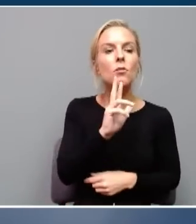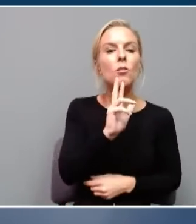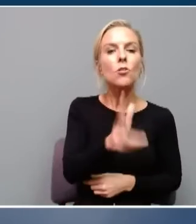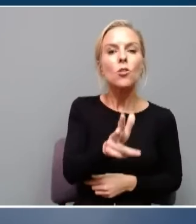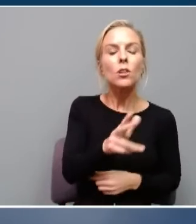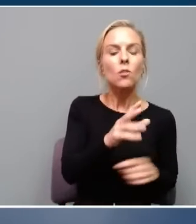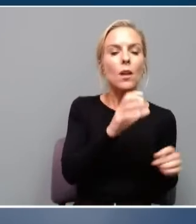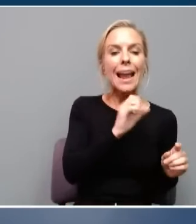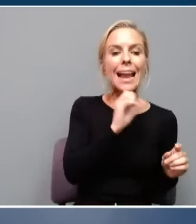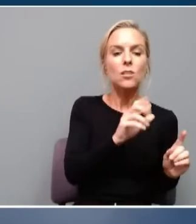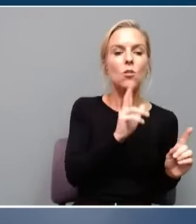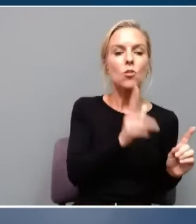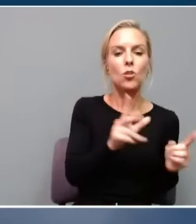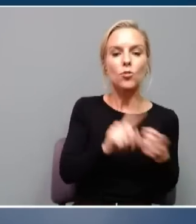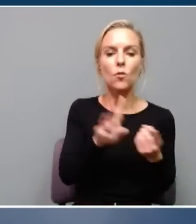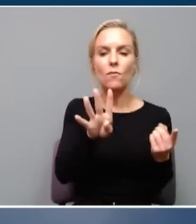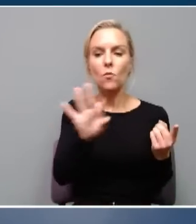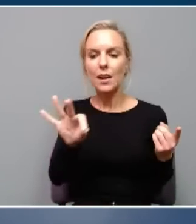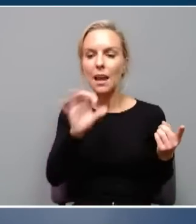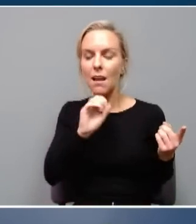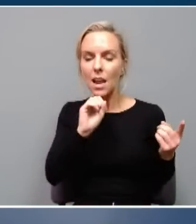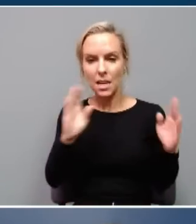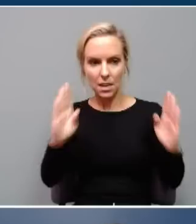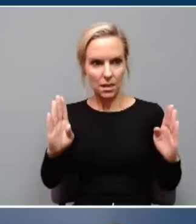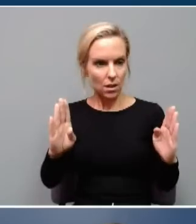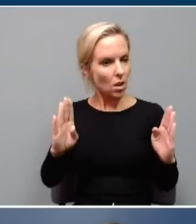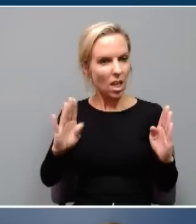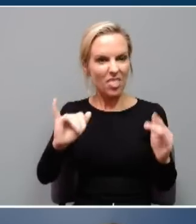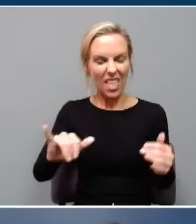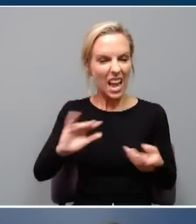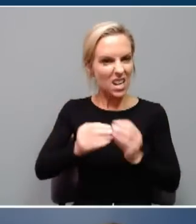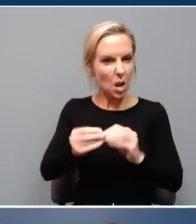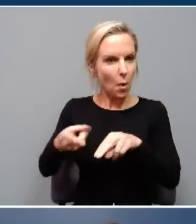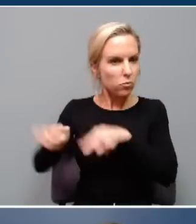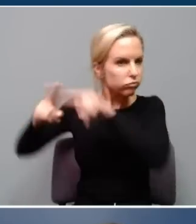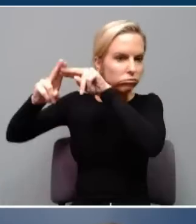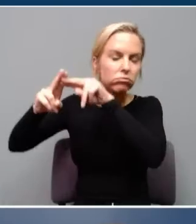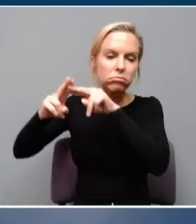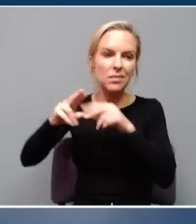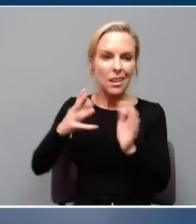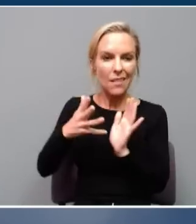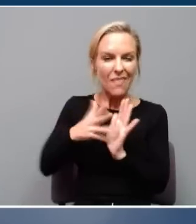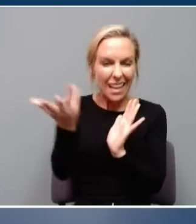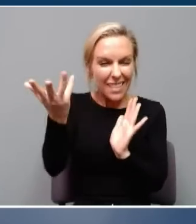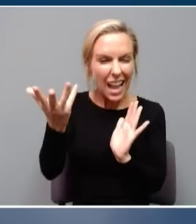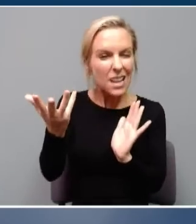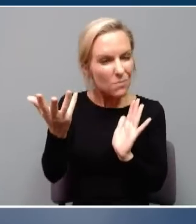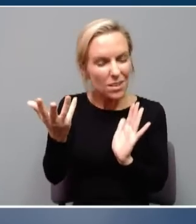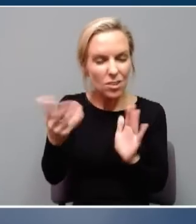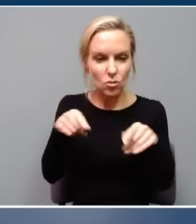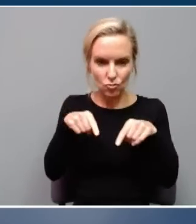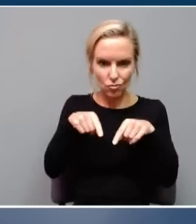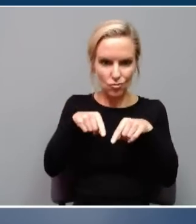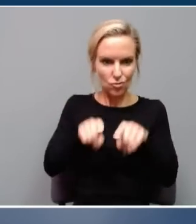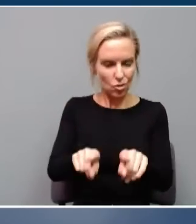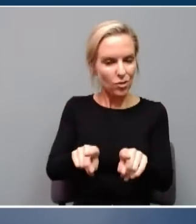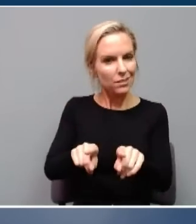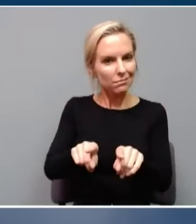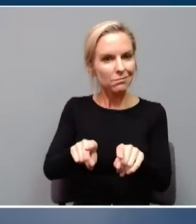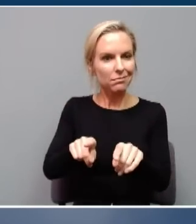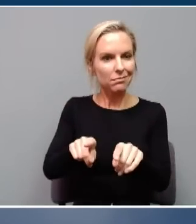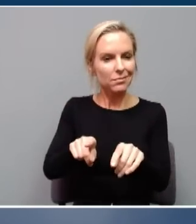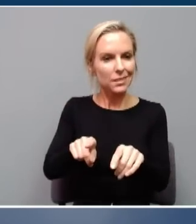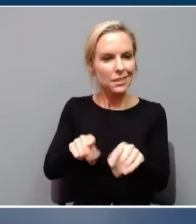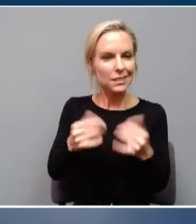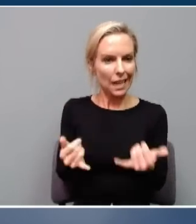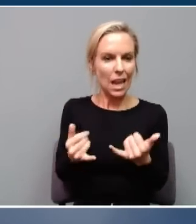have grown significantly, 5.5 times during that course. So